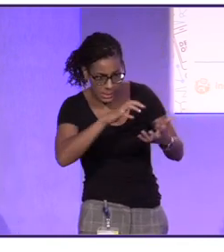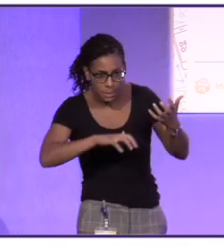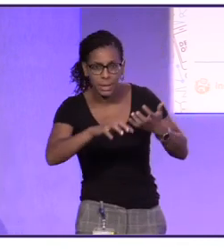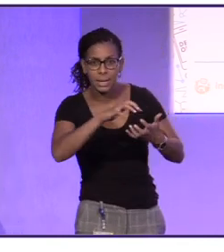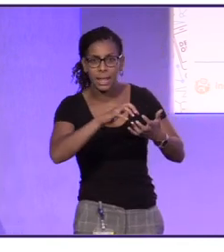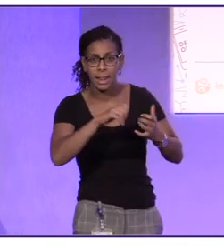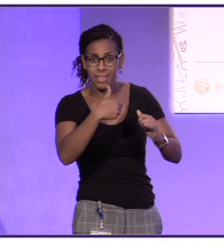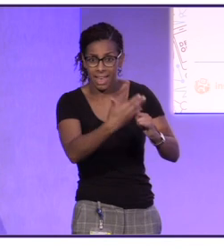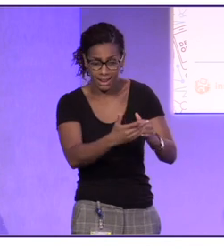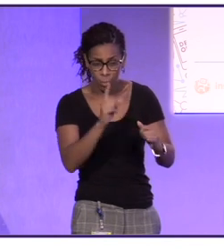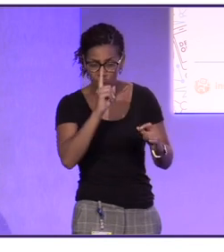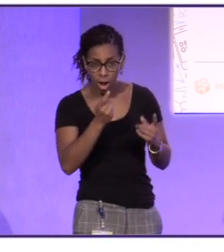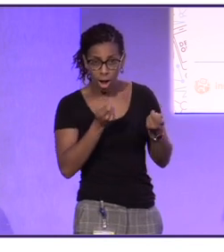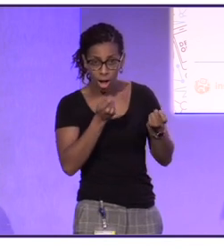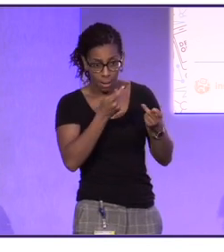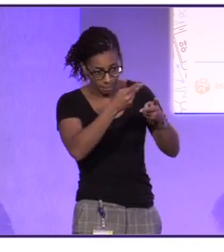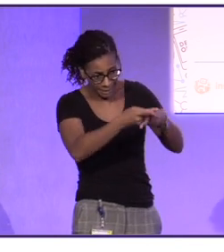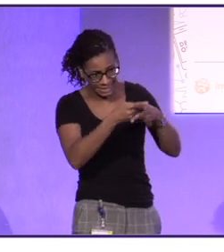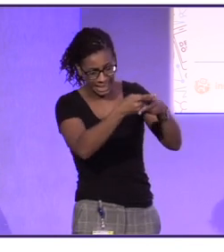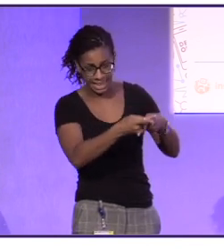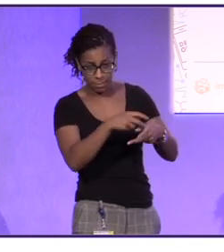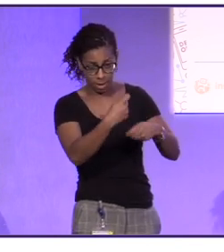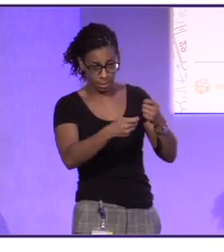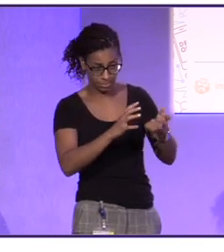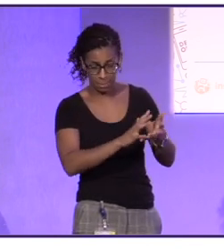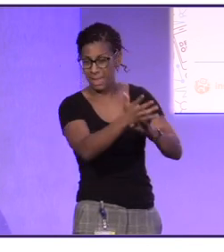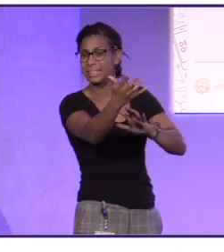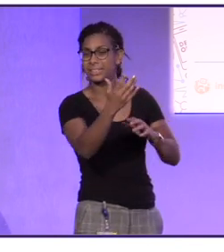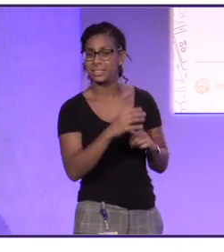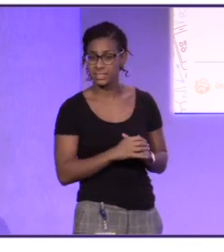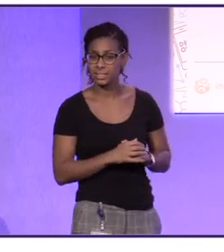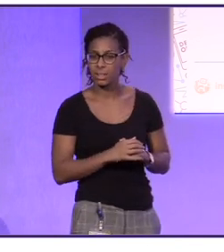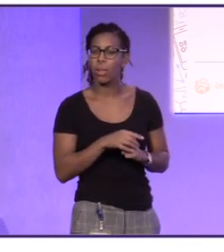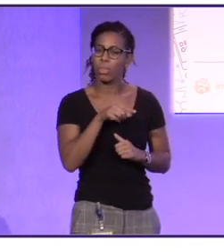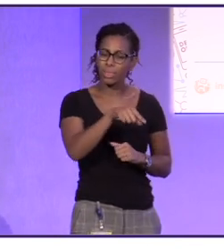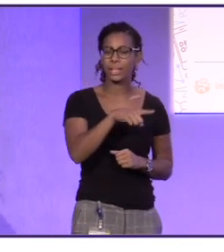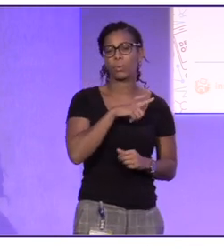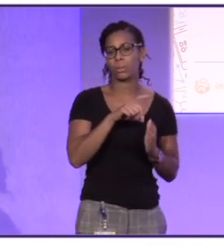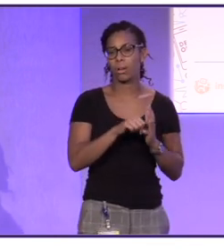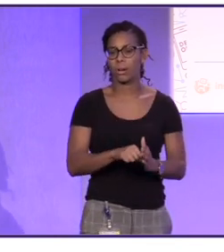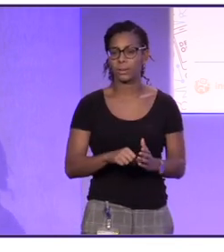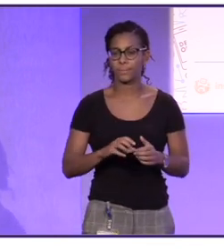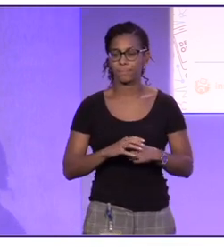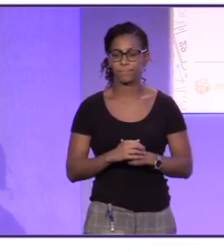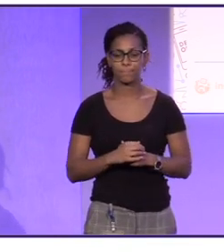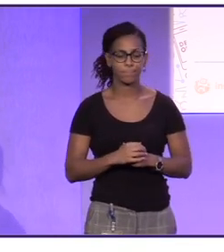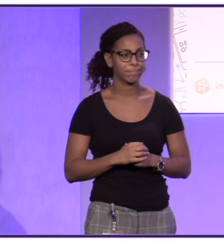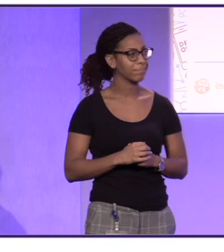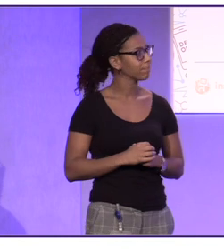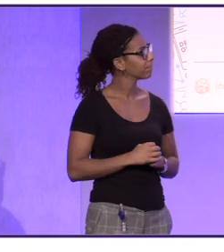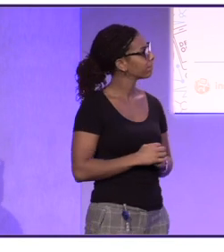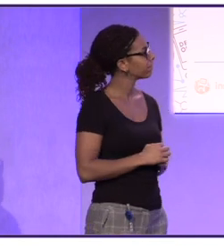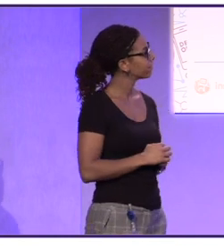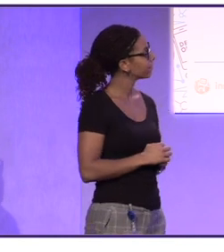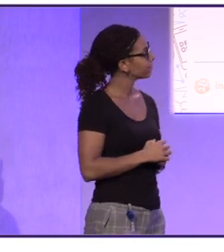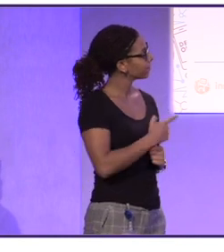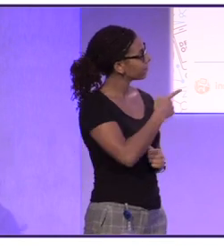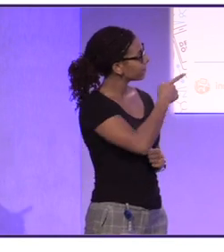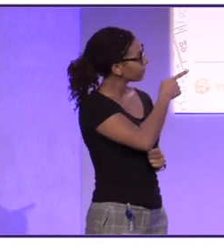it's unmaintainable, it's really a mess. This is one of the reasons why it's hard. Another one is tight coupling. We